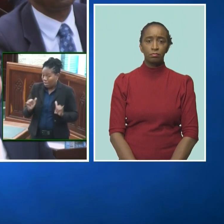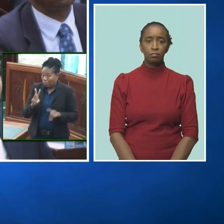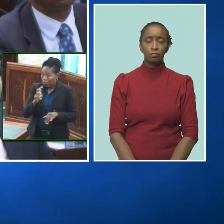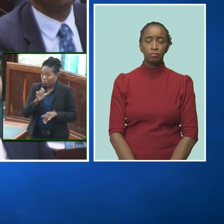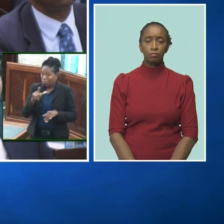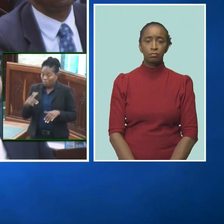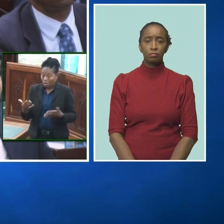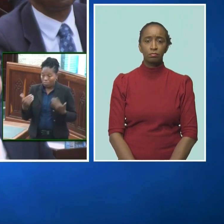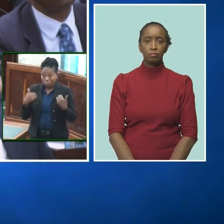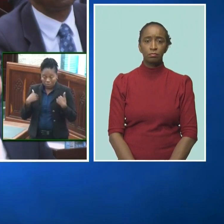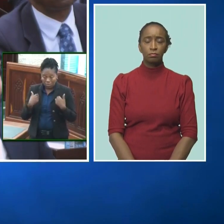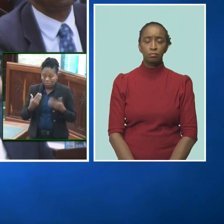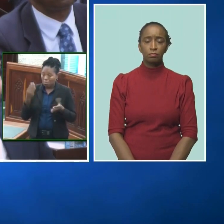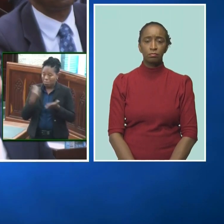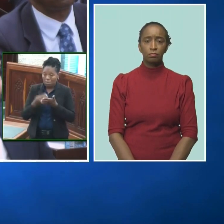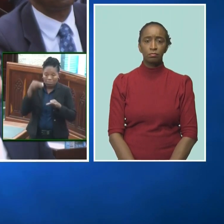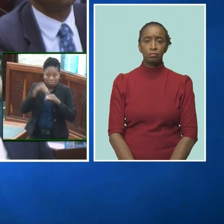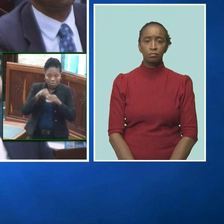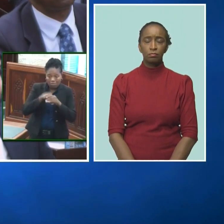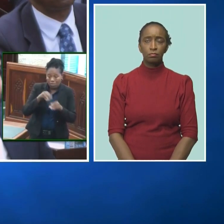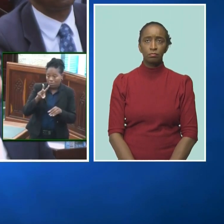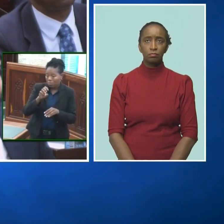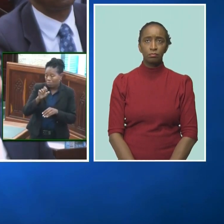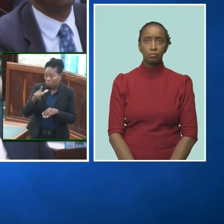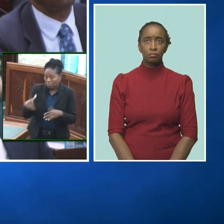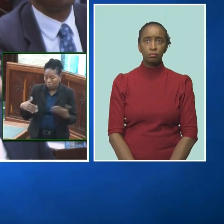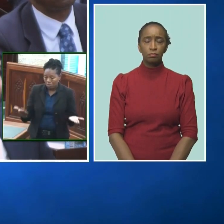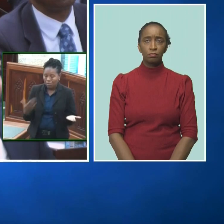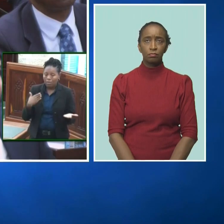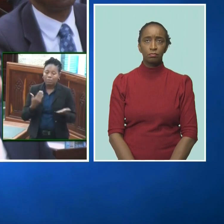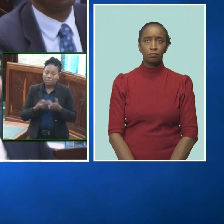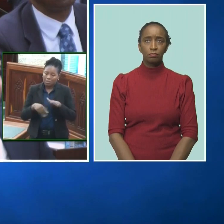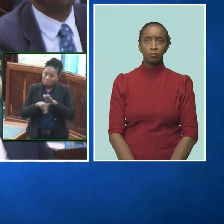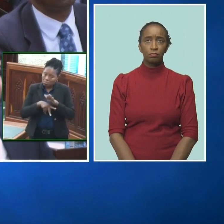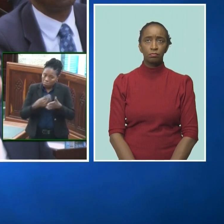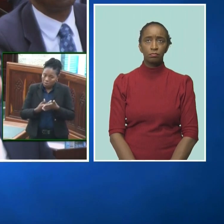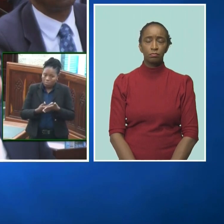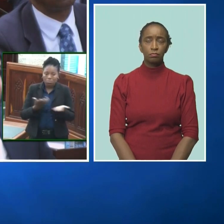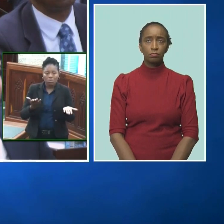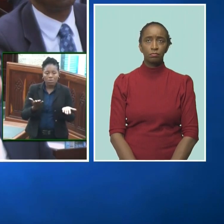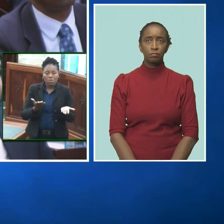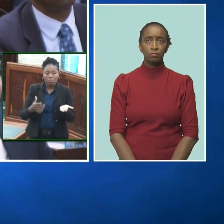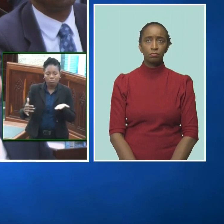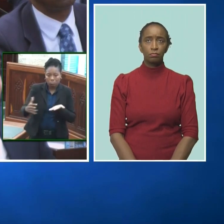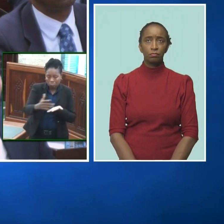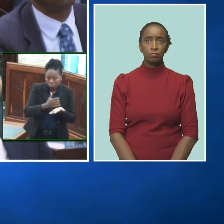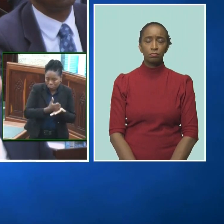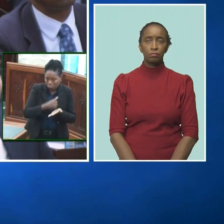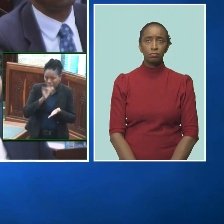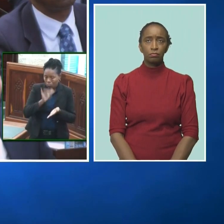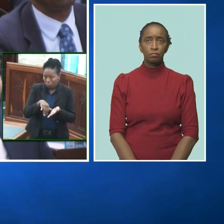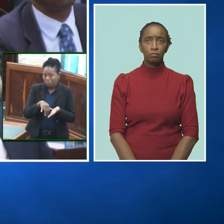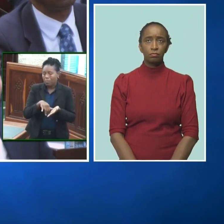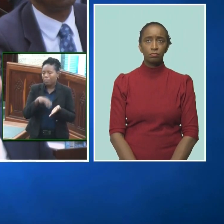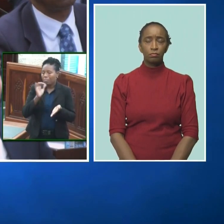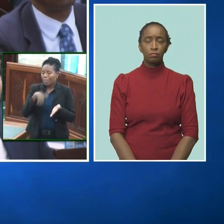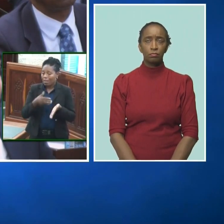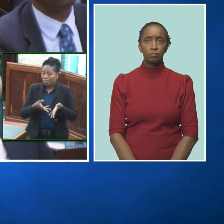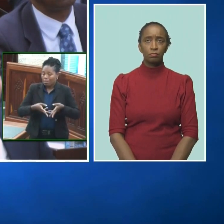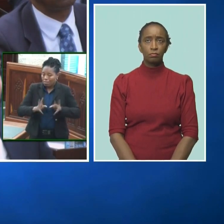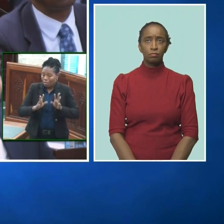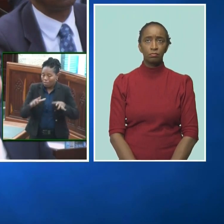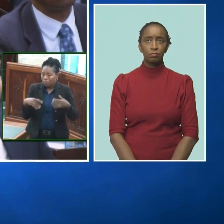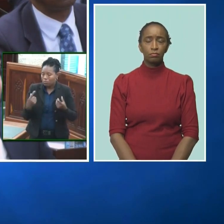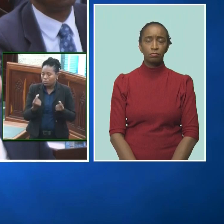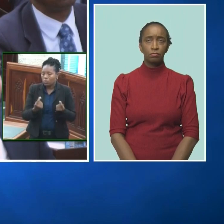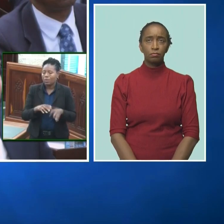quite a bit of money in the wells, and we've had a primary recovery from a lot of these wells. Primary recovery allows us to extract approximately